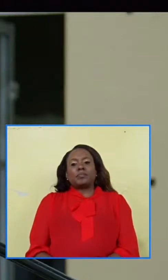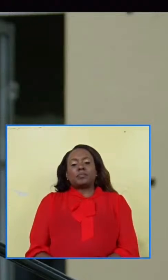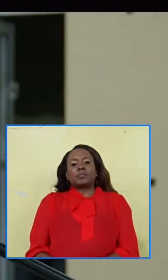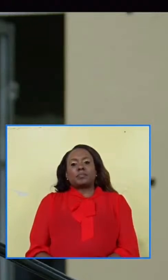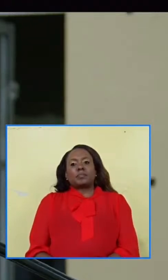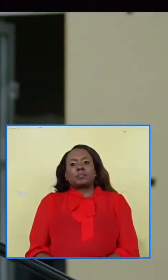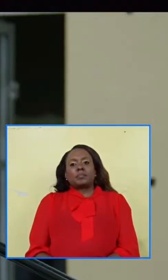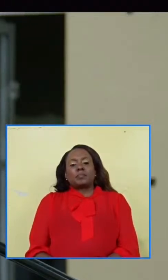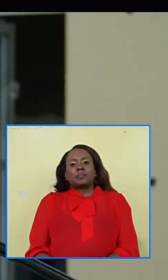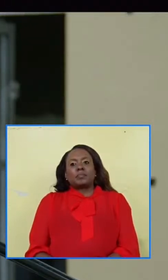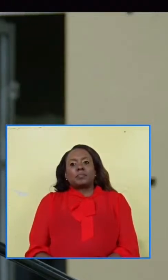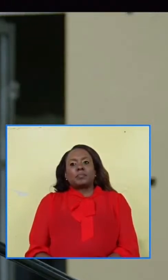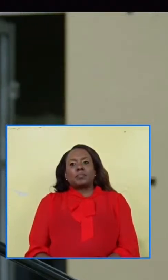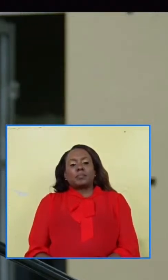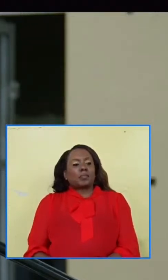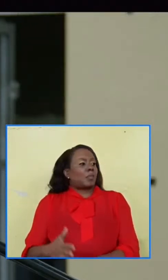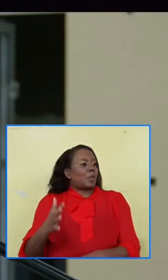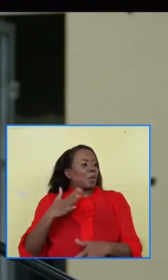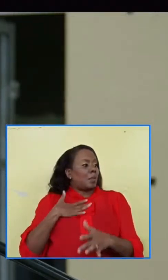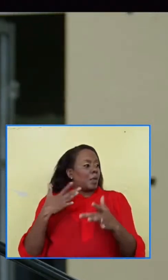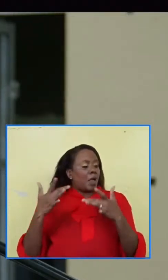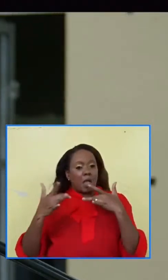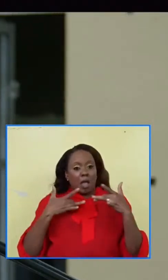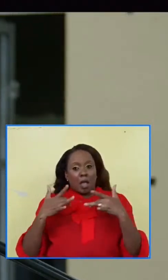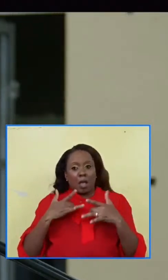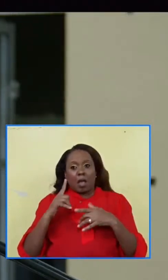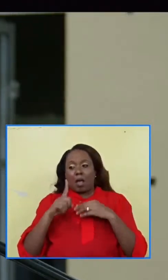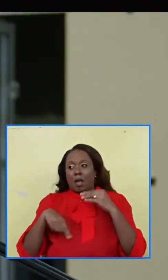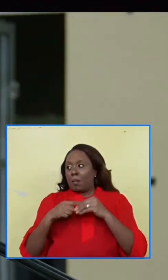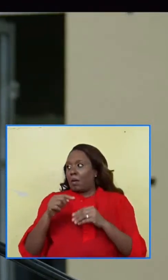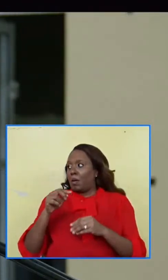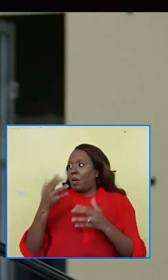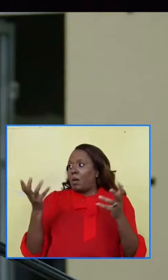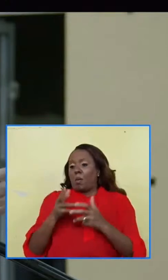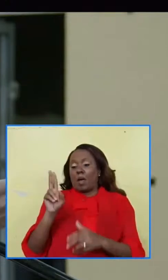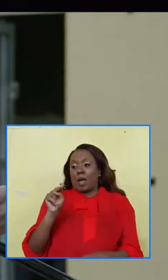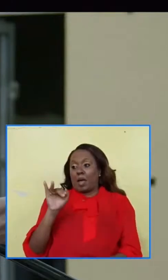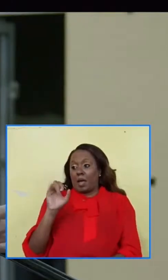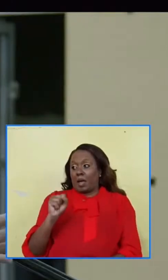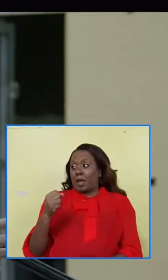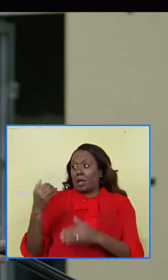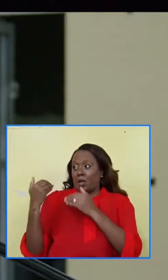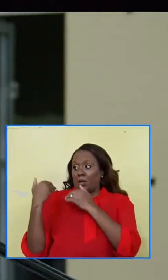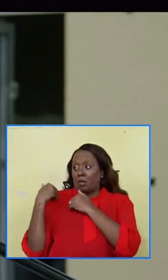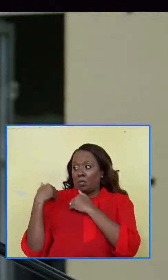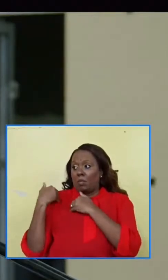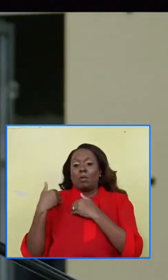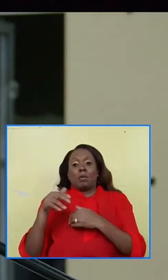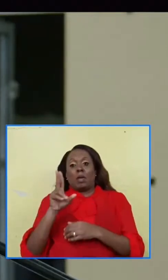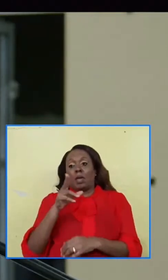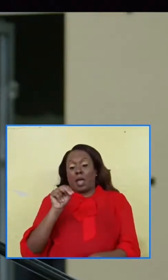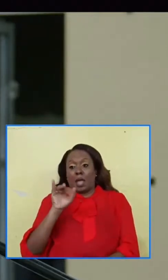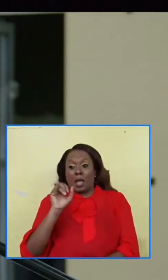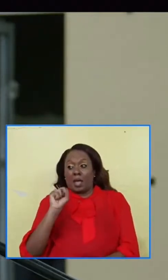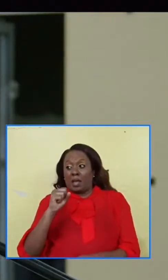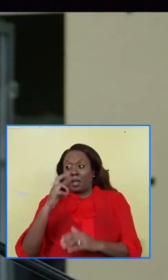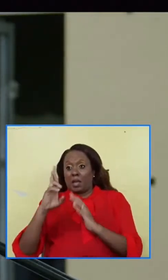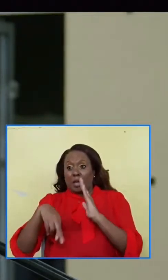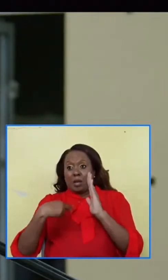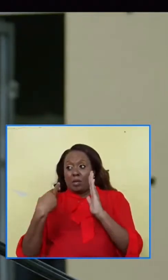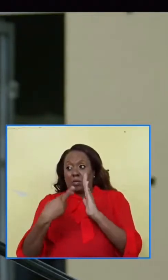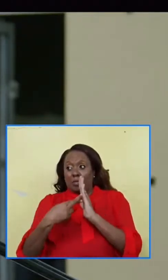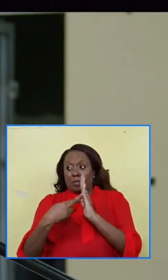that we're getting garbled here in terms of what the NIS should be doing. Mr. Osborne, in general, in